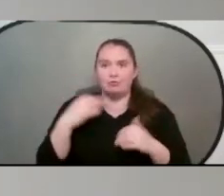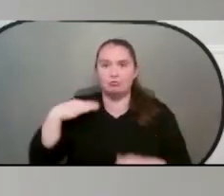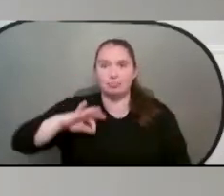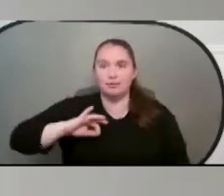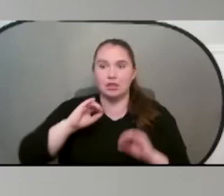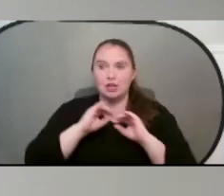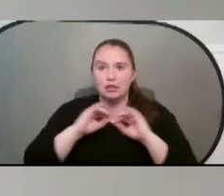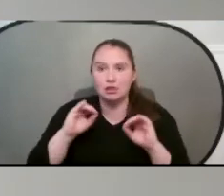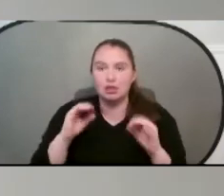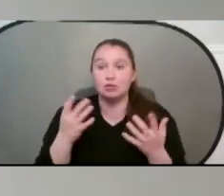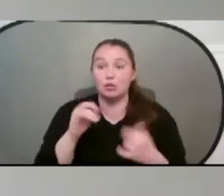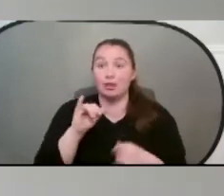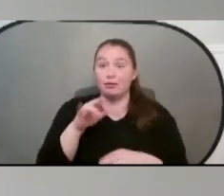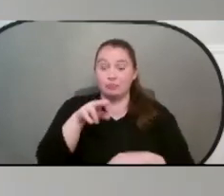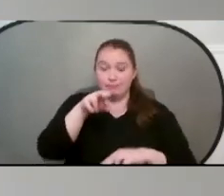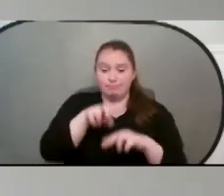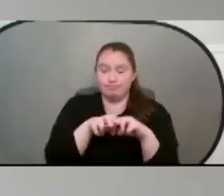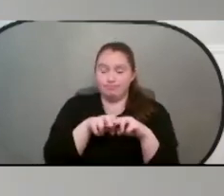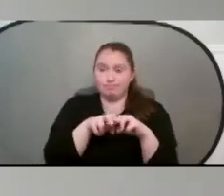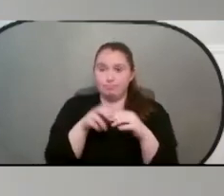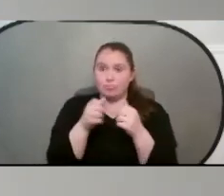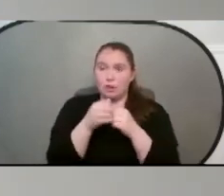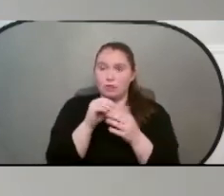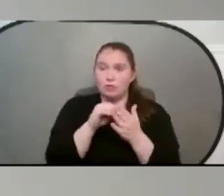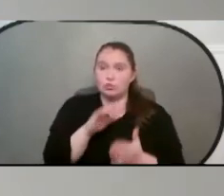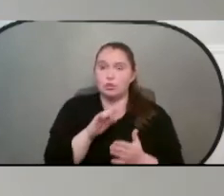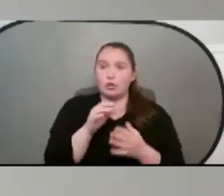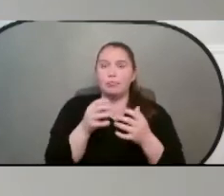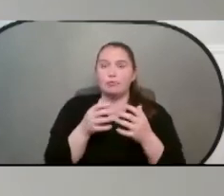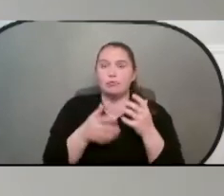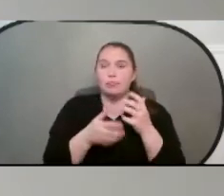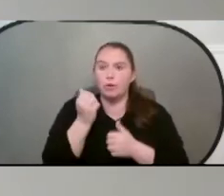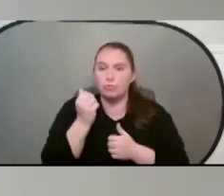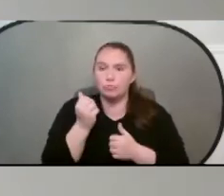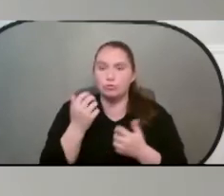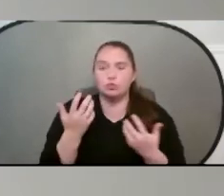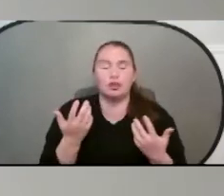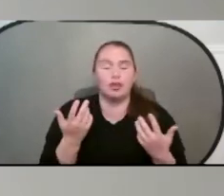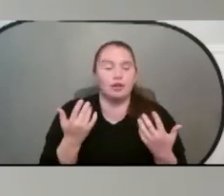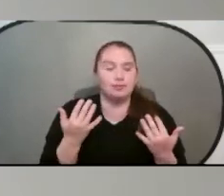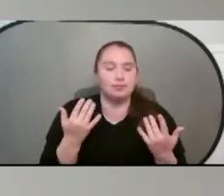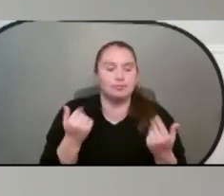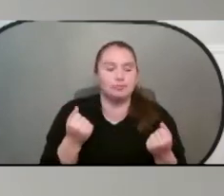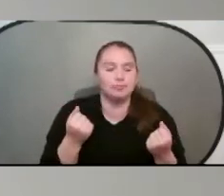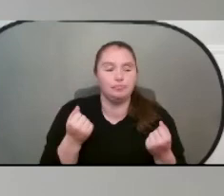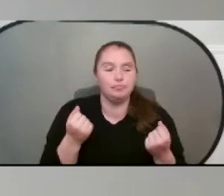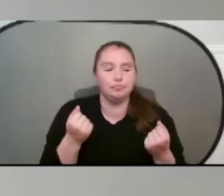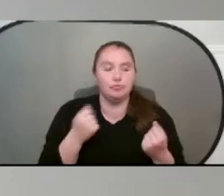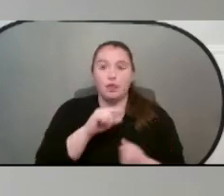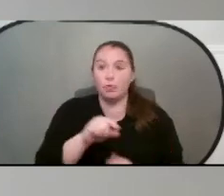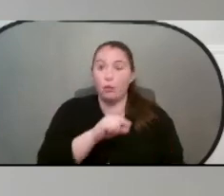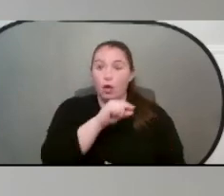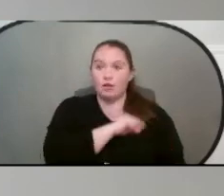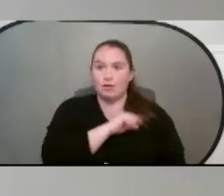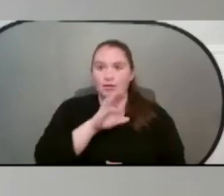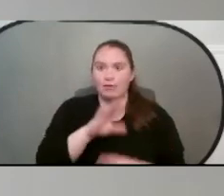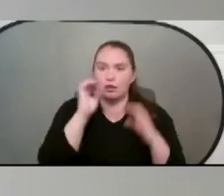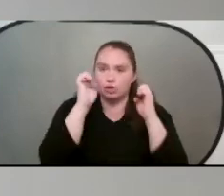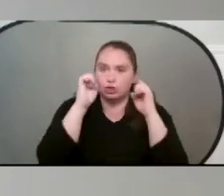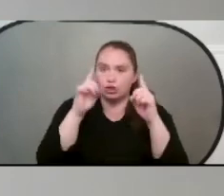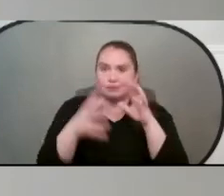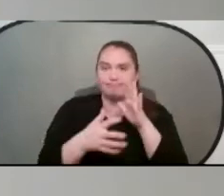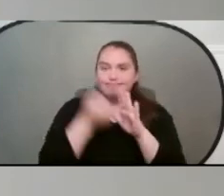one thing, but if you sit down with the students, they're not, they're being, um, the quality of education is being taken away.